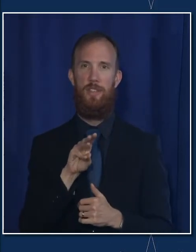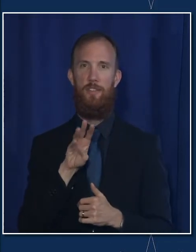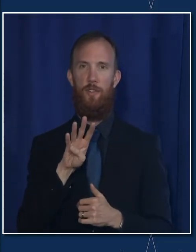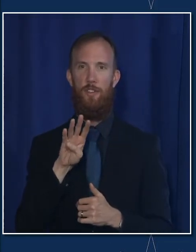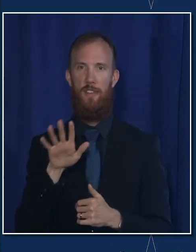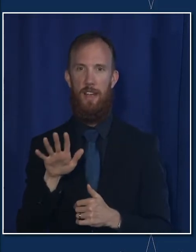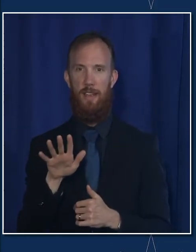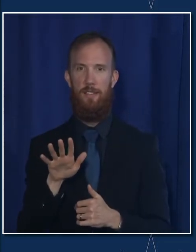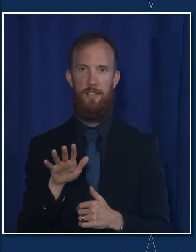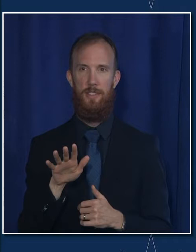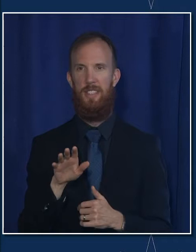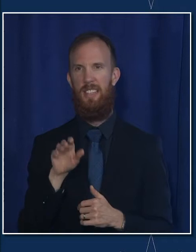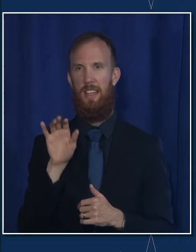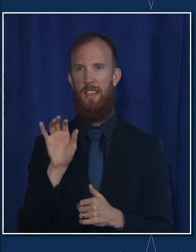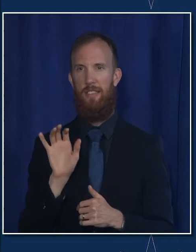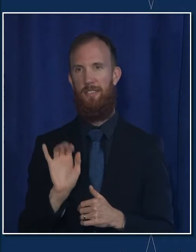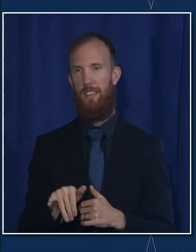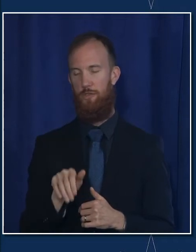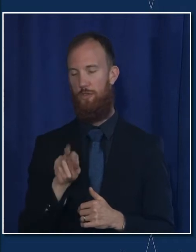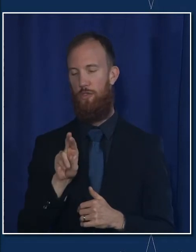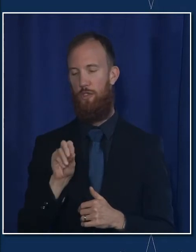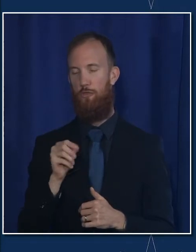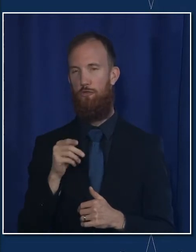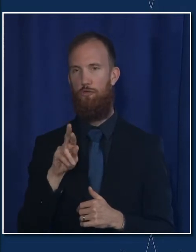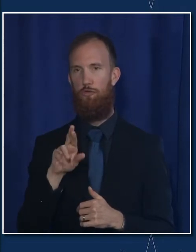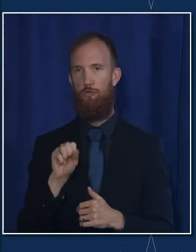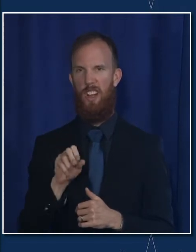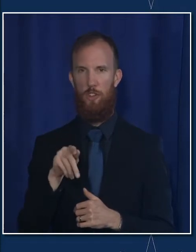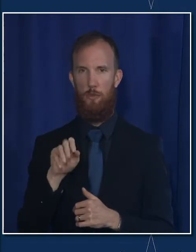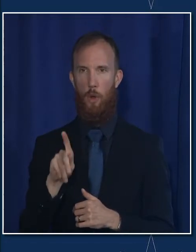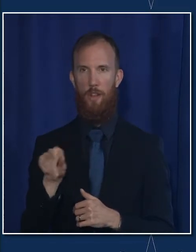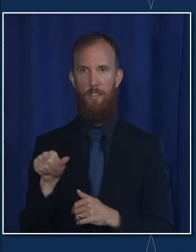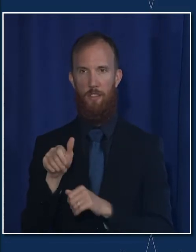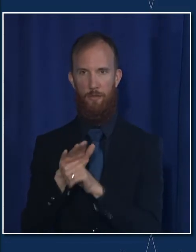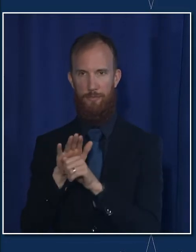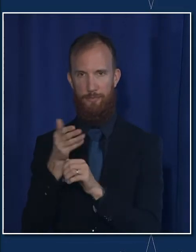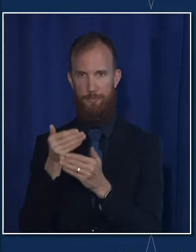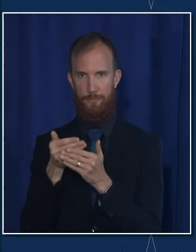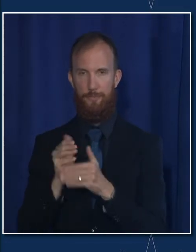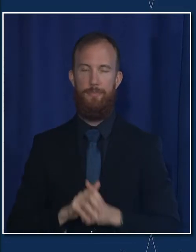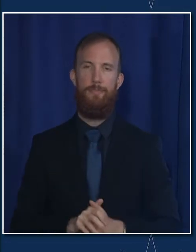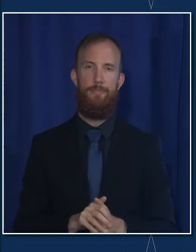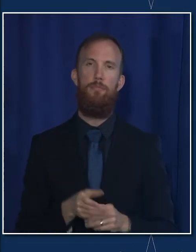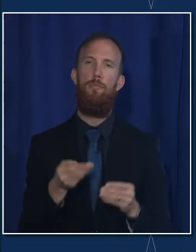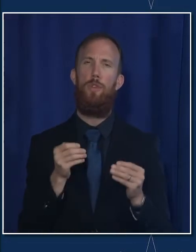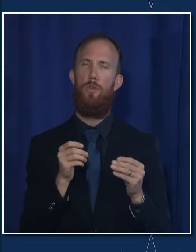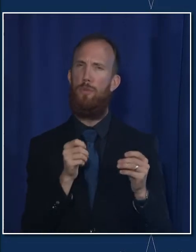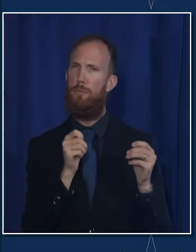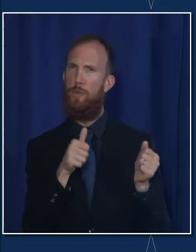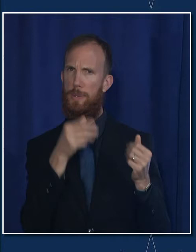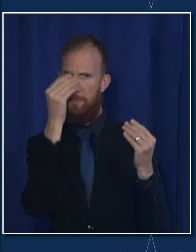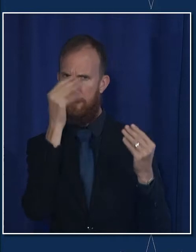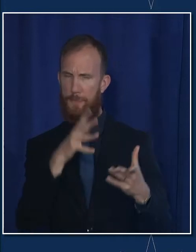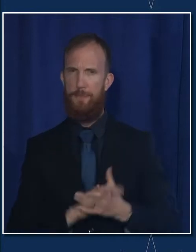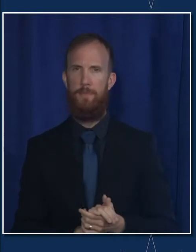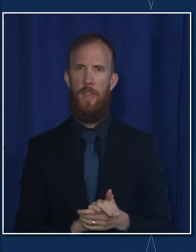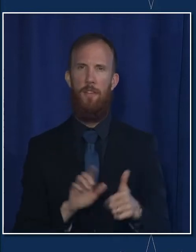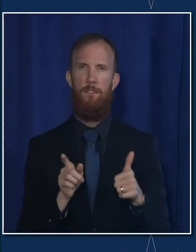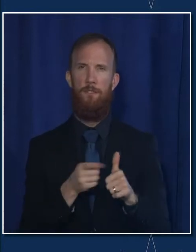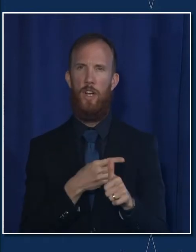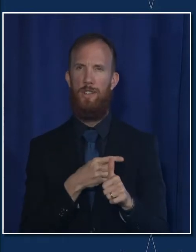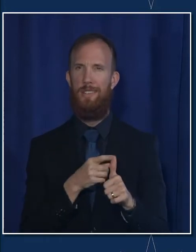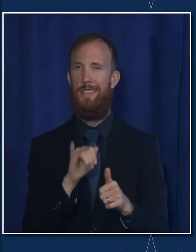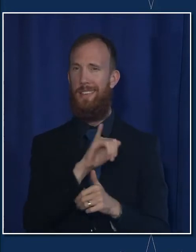Park and West Ridge crossed that 80% threshold. So quick reminders here. First, a reminder to Illinois